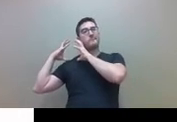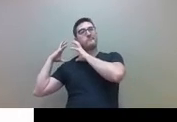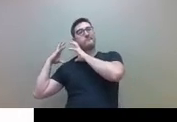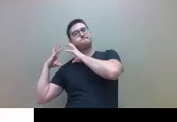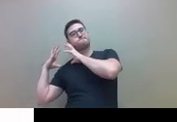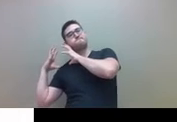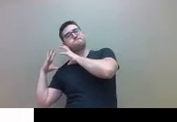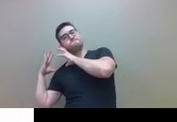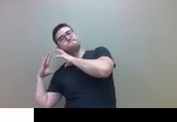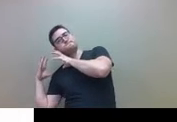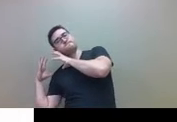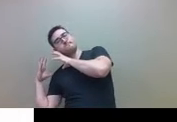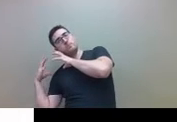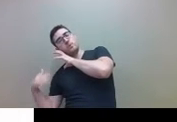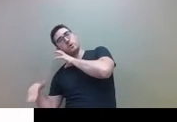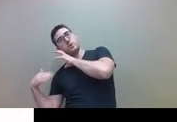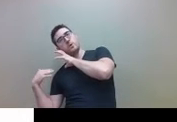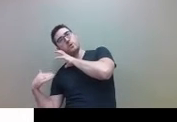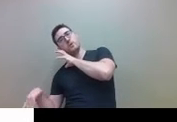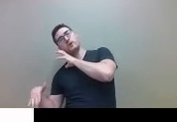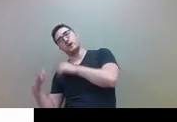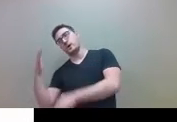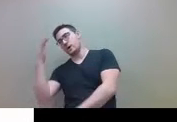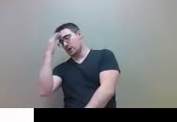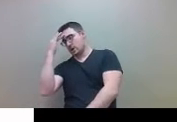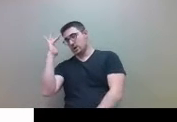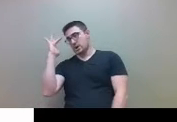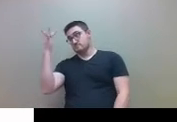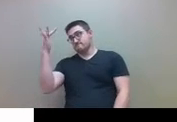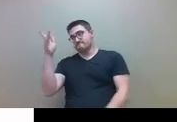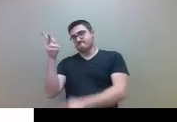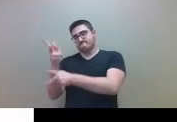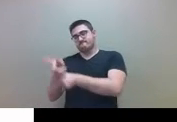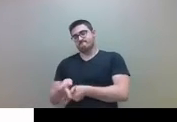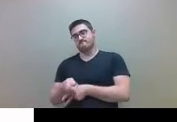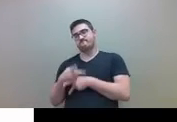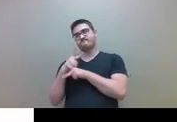person like, oh my goodness, I have to take care of you. This is too much for me.